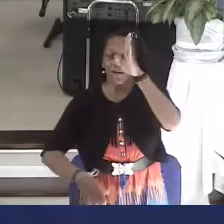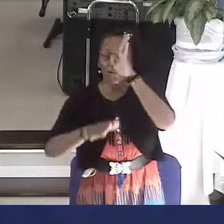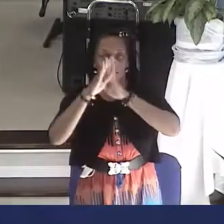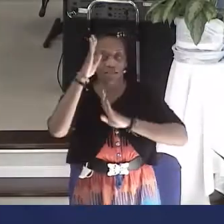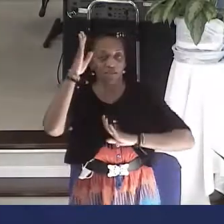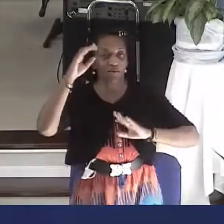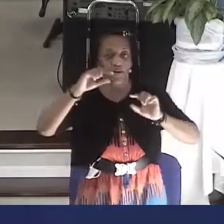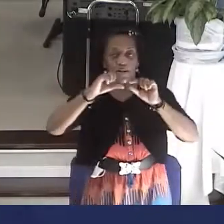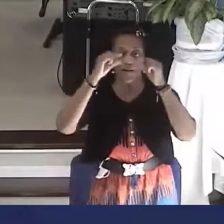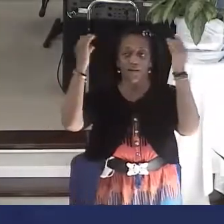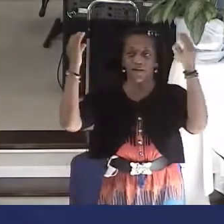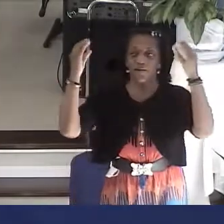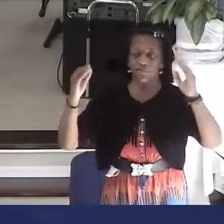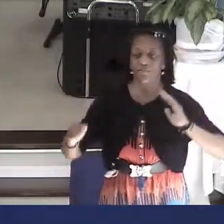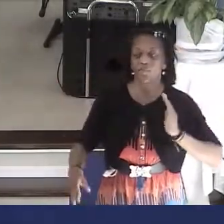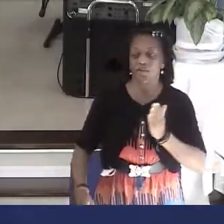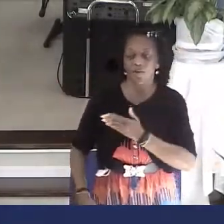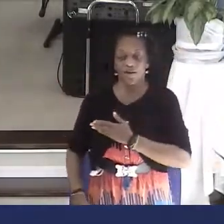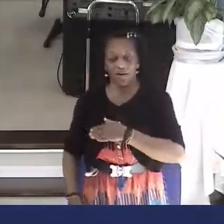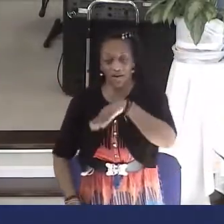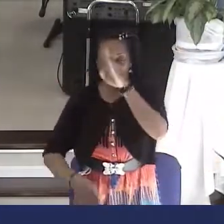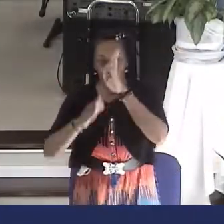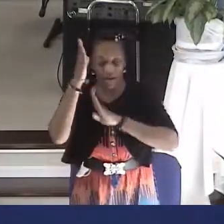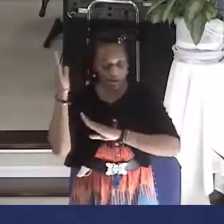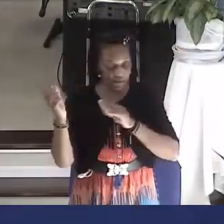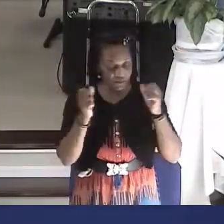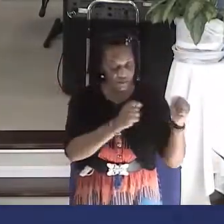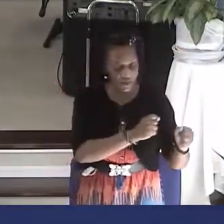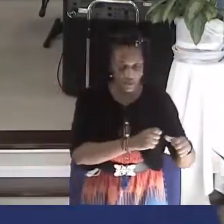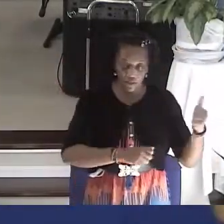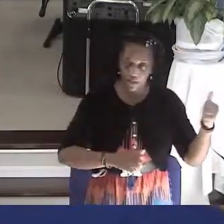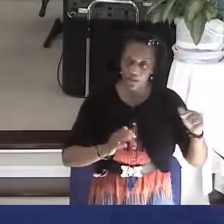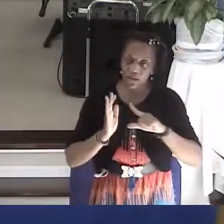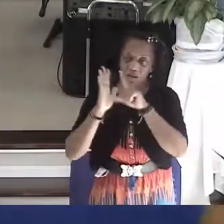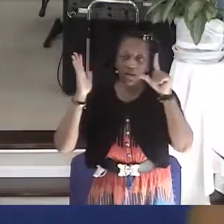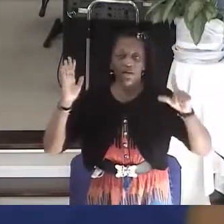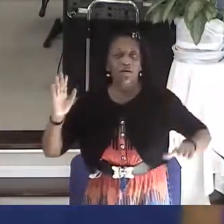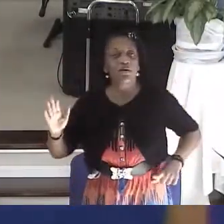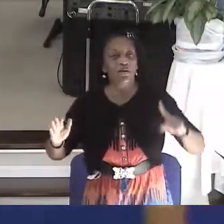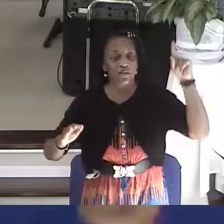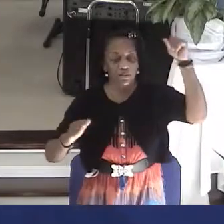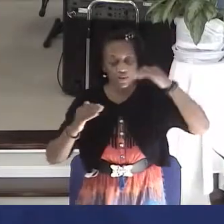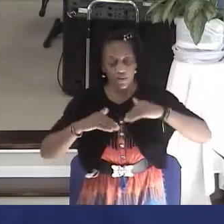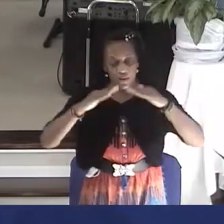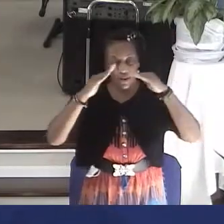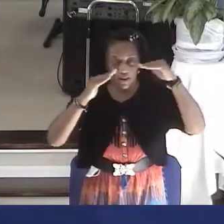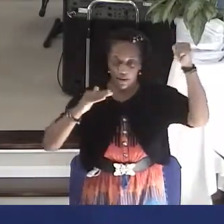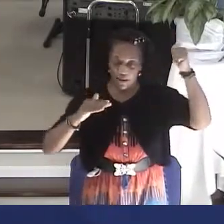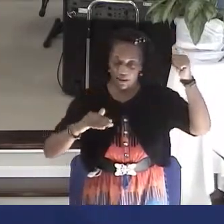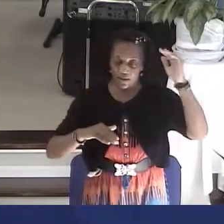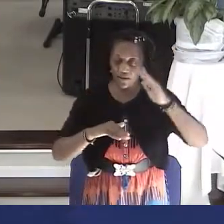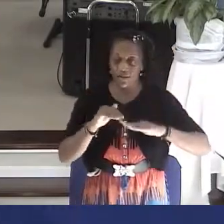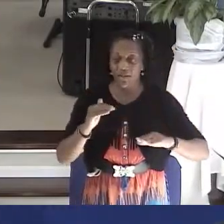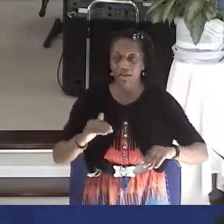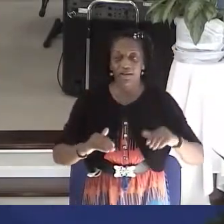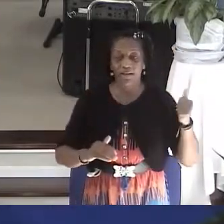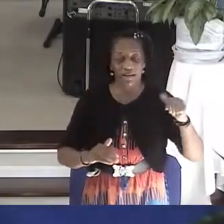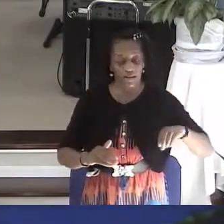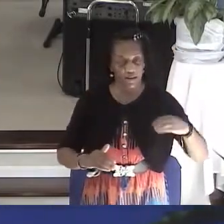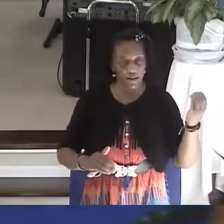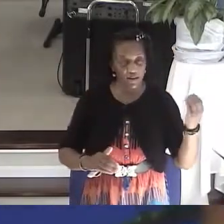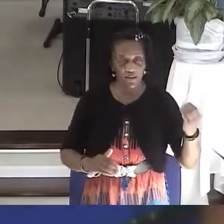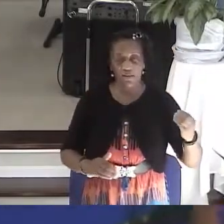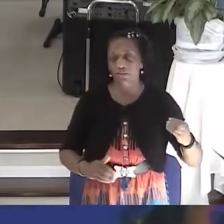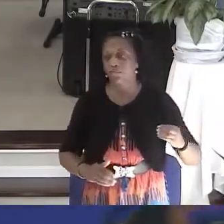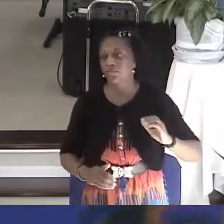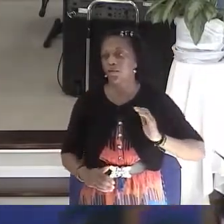our God is stronger, Lord, you are higher than any other. Our